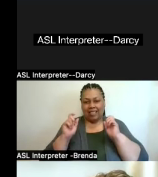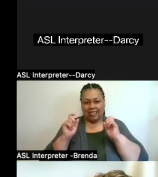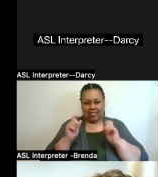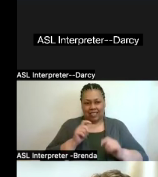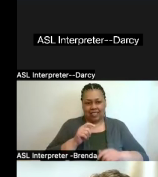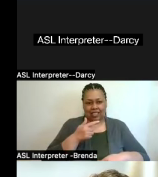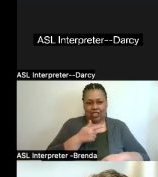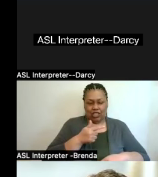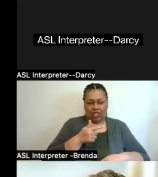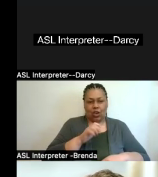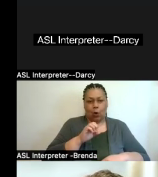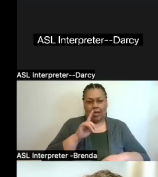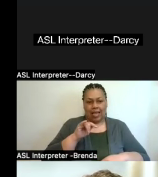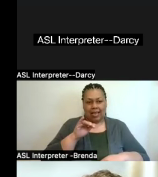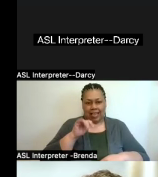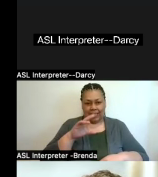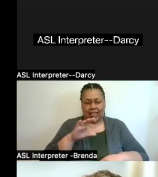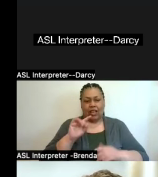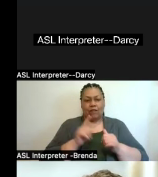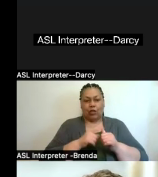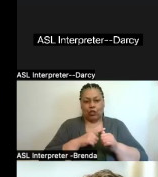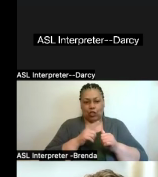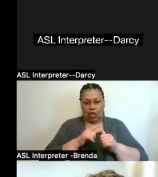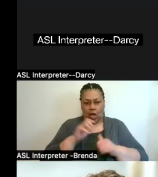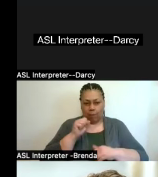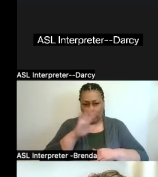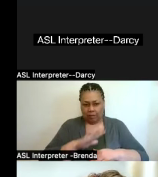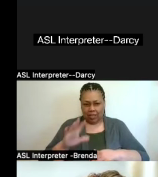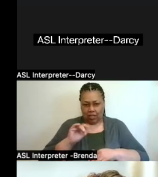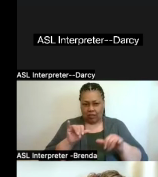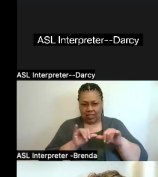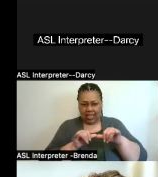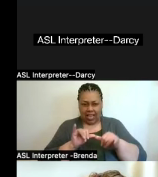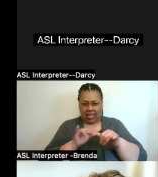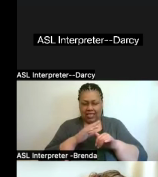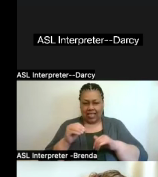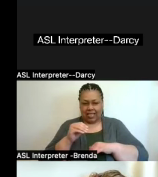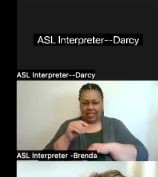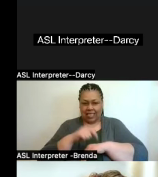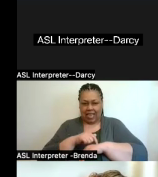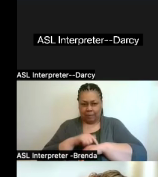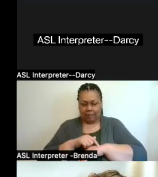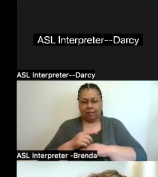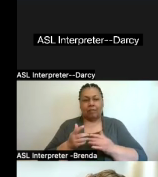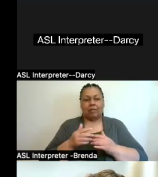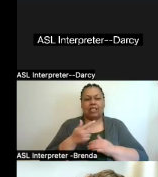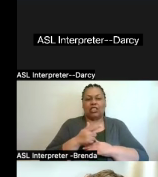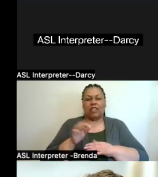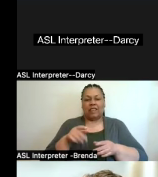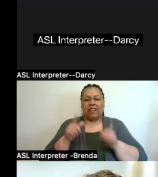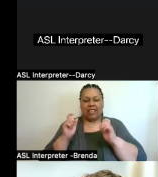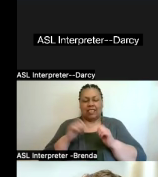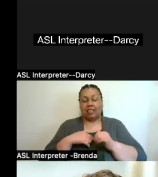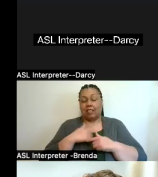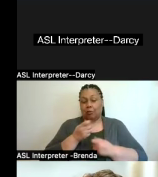stands for Geodetic First Approximation of Size and Time. And GFAST is very interesting compared to the